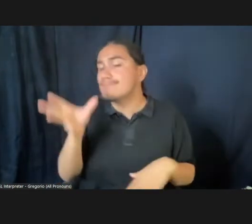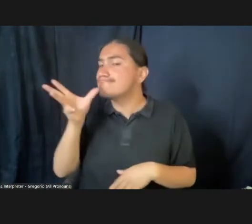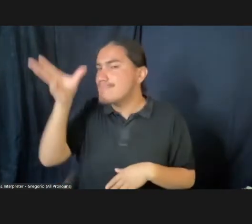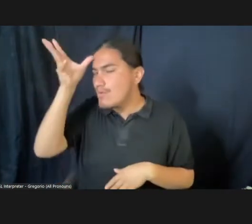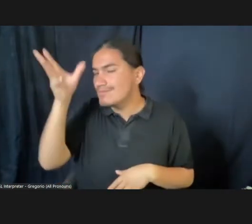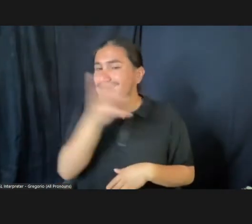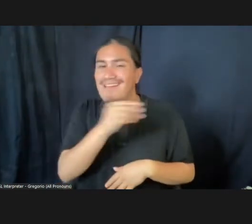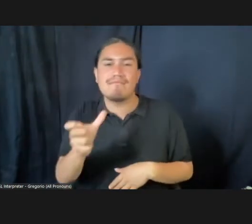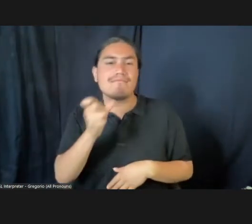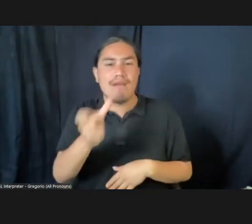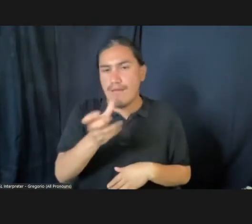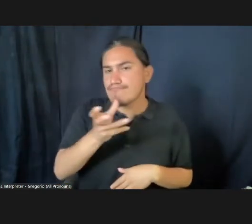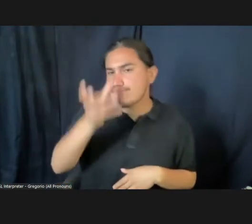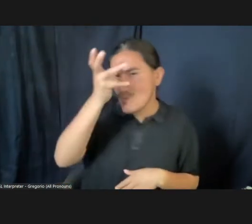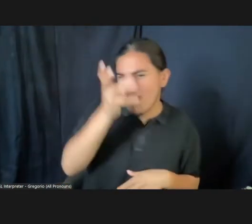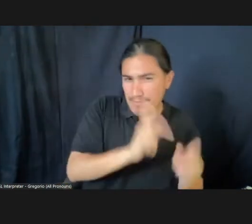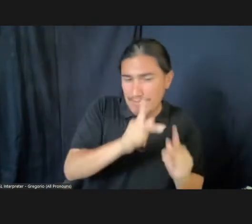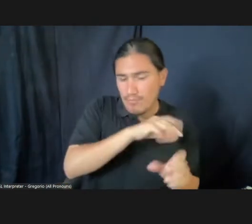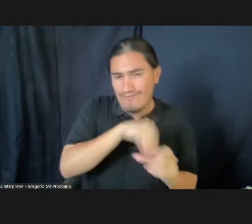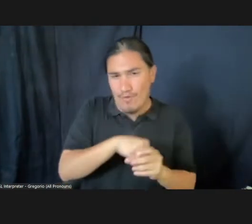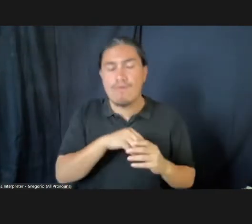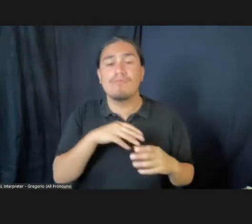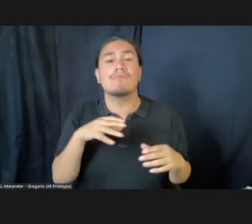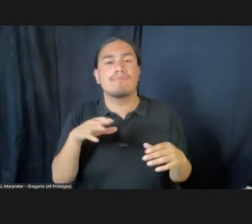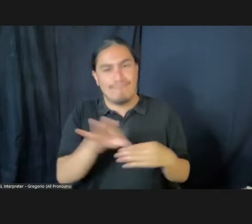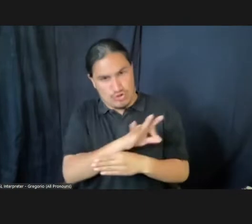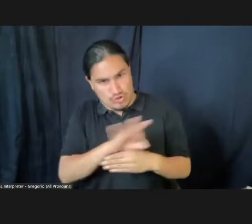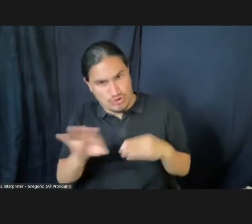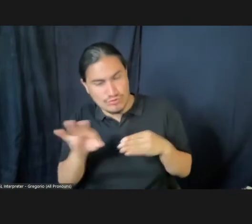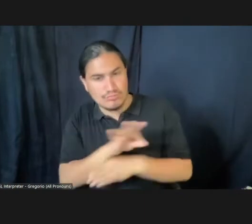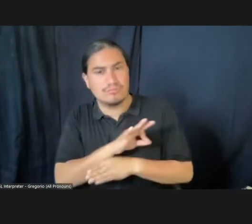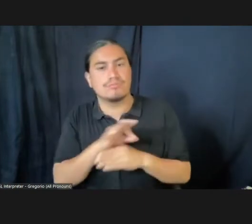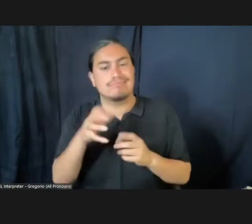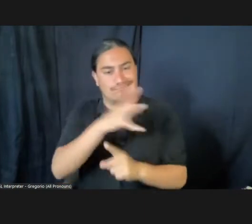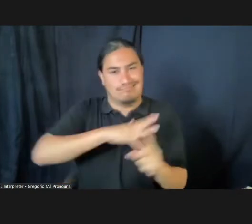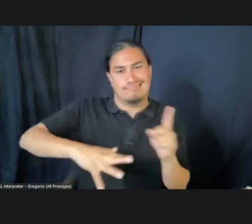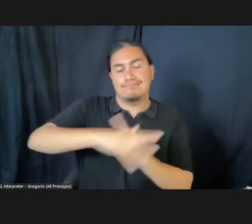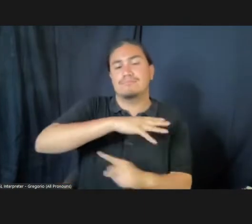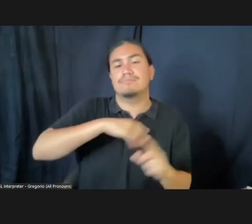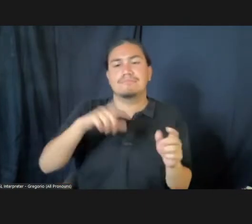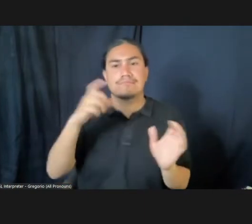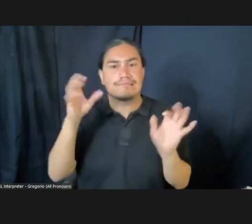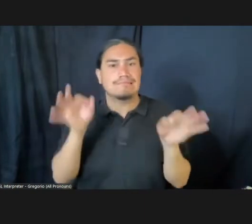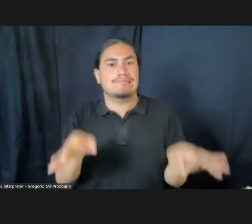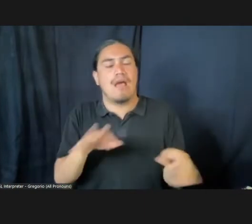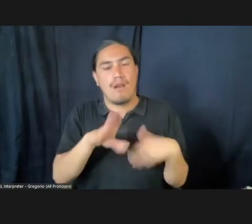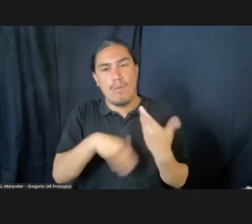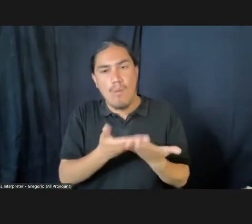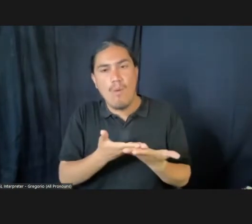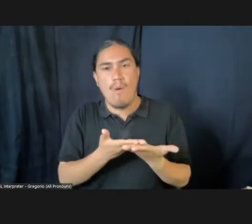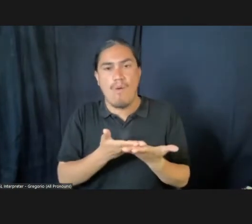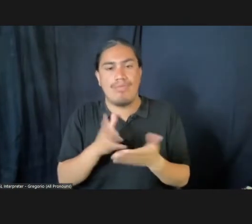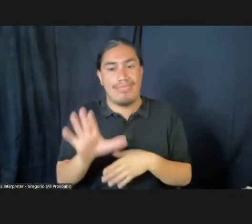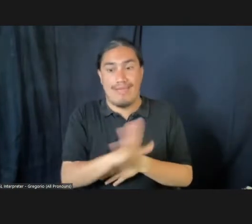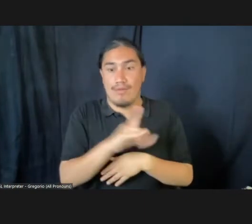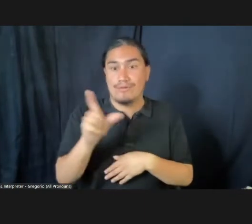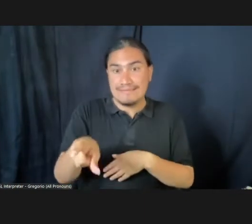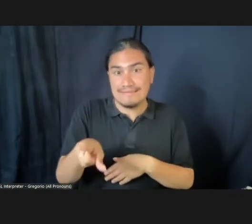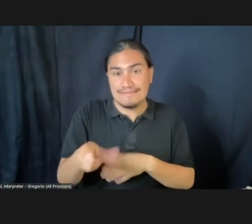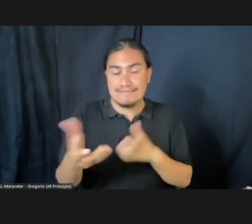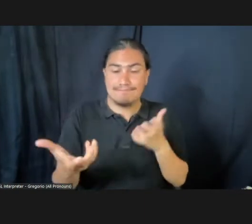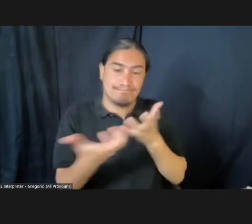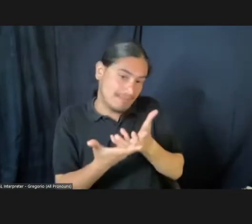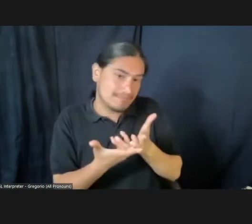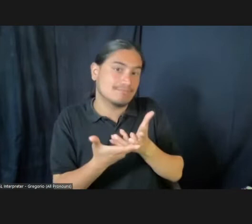non-parental people function in a space and determine whether or not the needs of all the participants are being met, valued, and